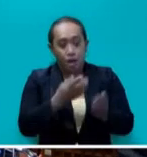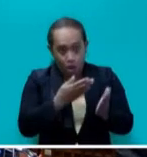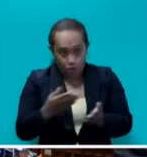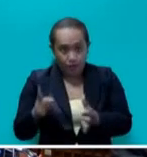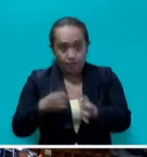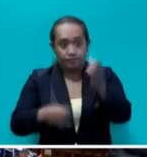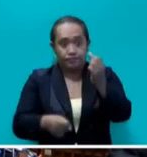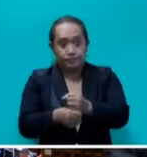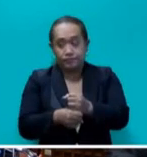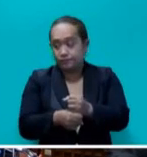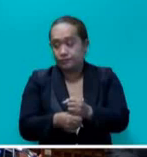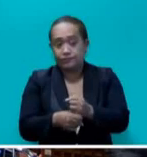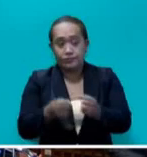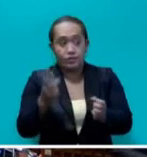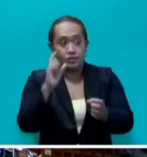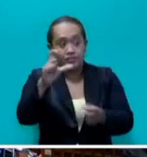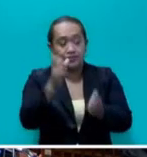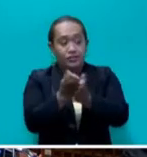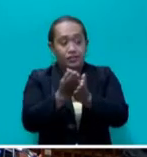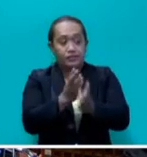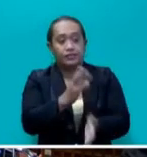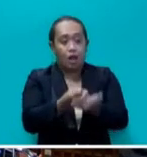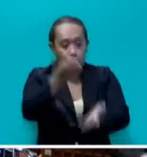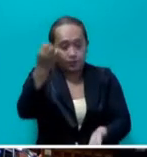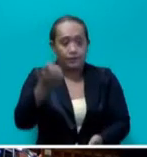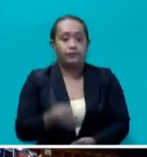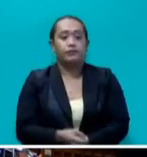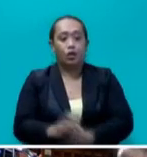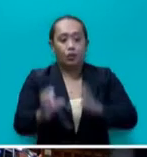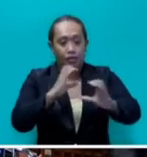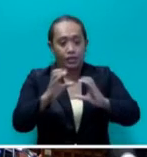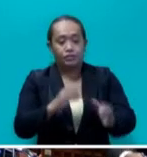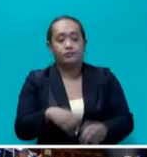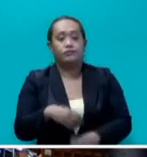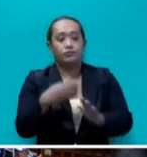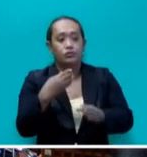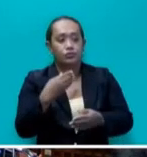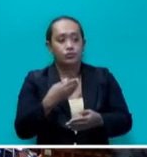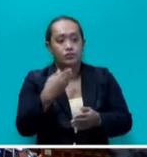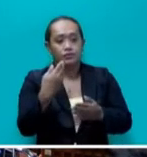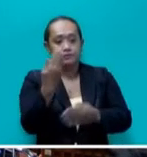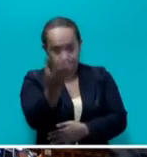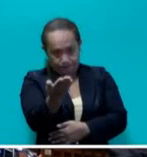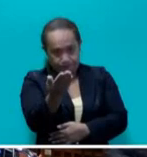Economy, Civil Service and Communications to speak on his motion. You have the floor.